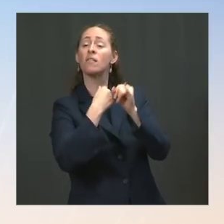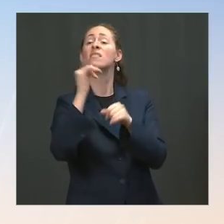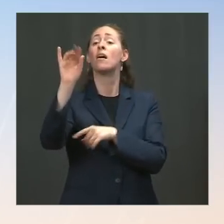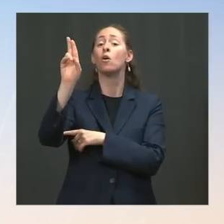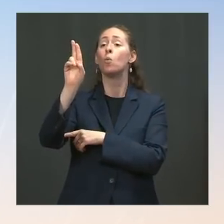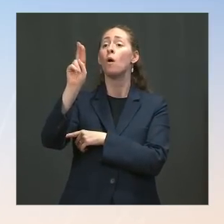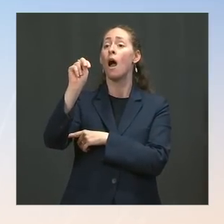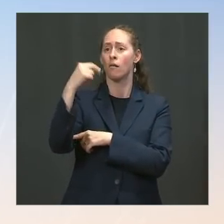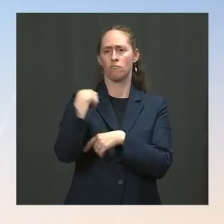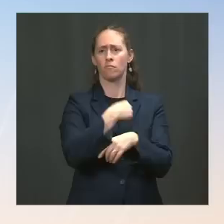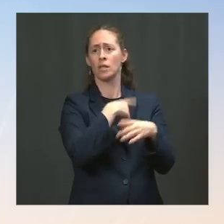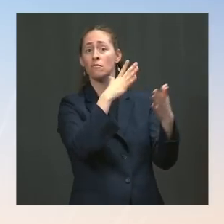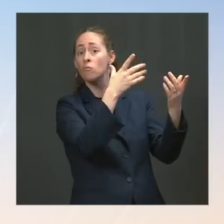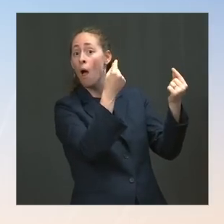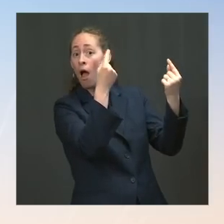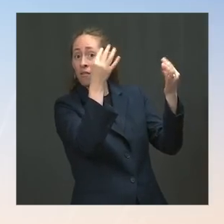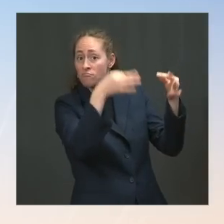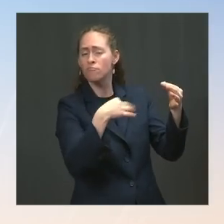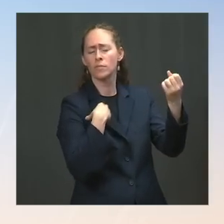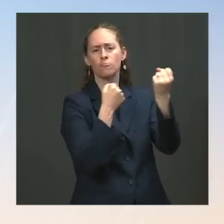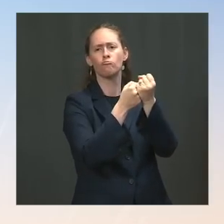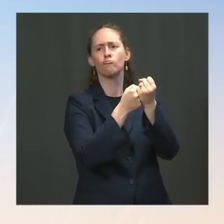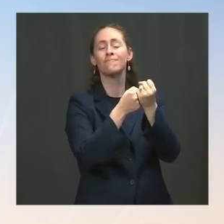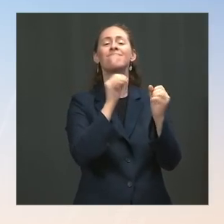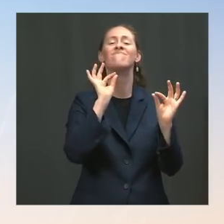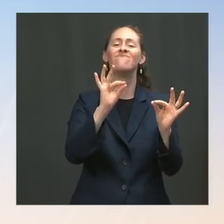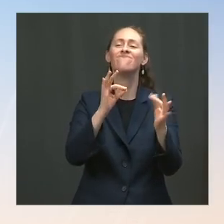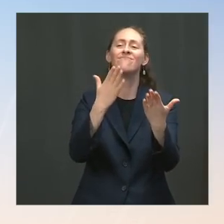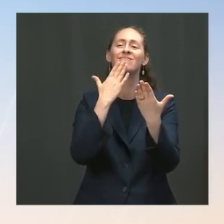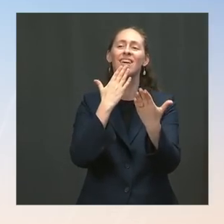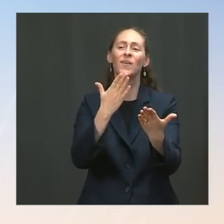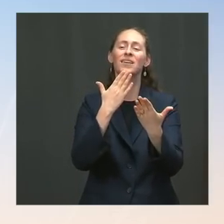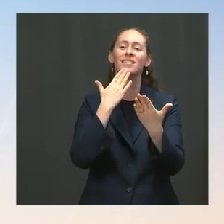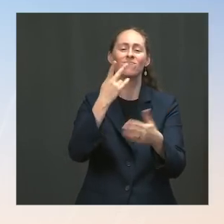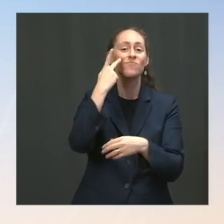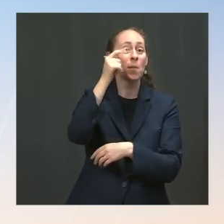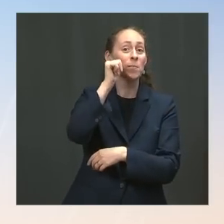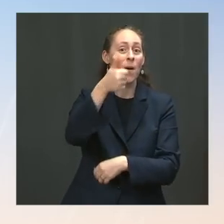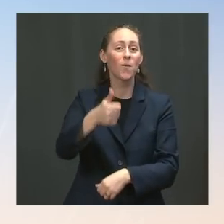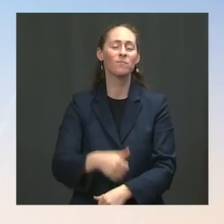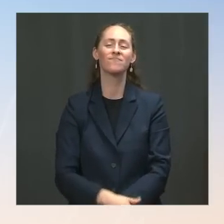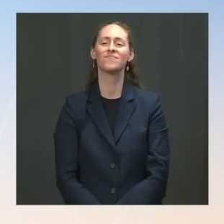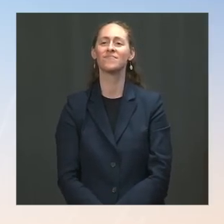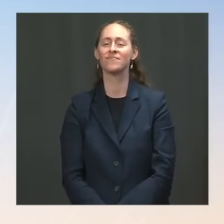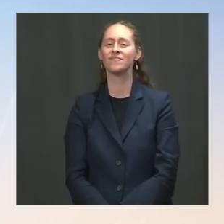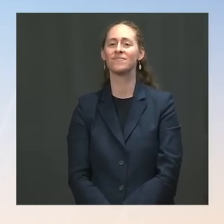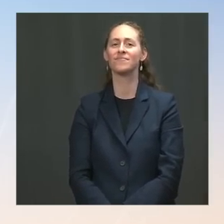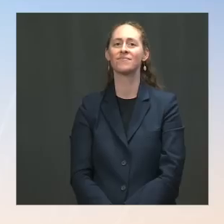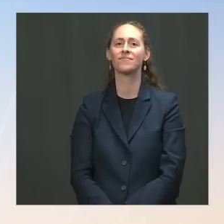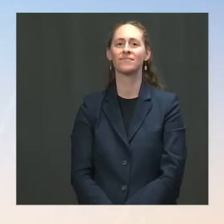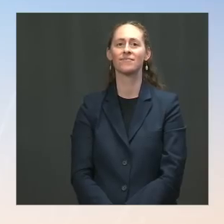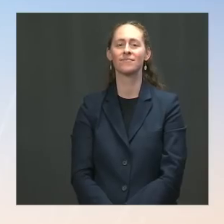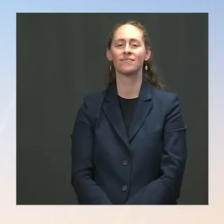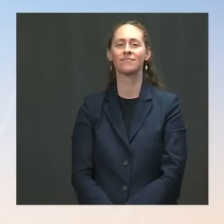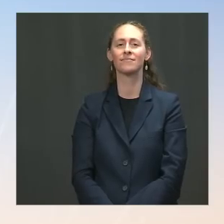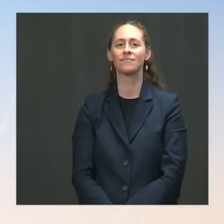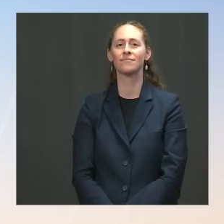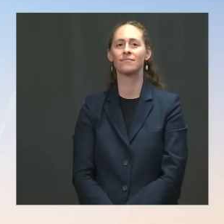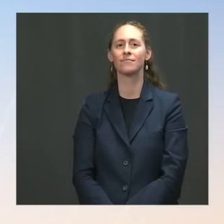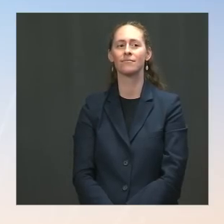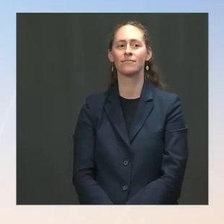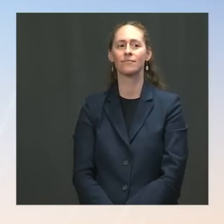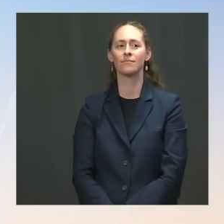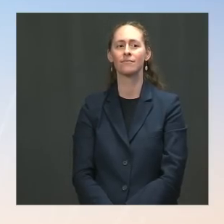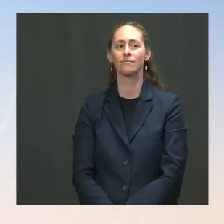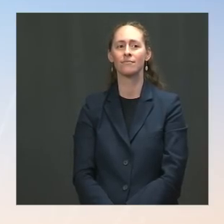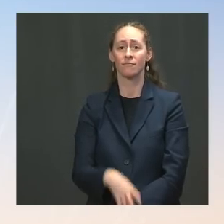Thanks so much, everybody. See you tomorrow. Thanks, Jen. Thank you. support the booster shots? Jen, do you support the booster shots? We